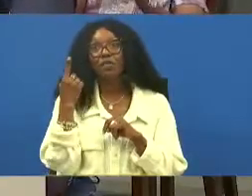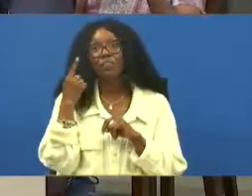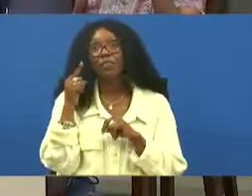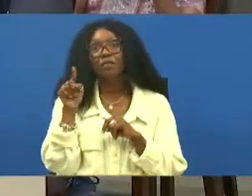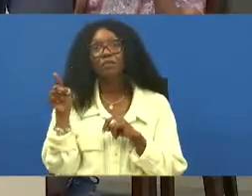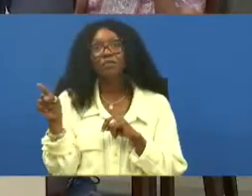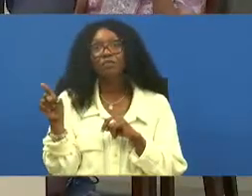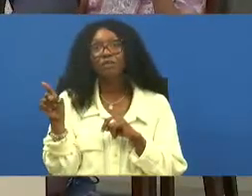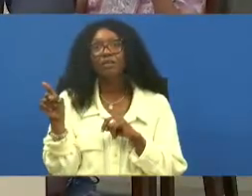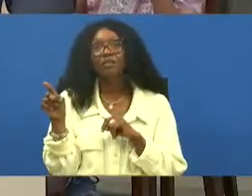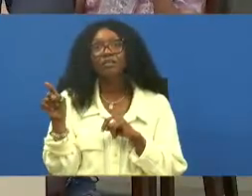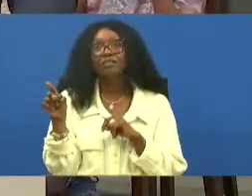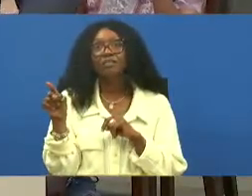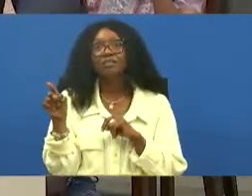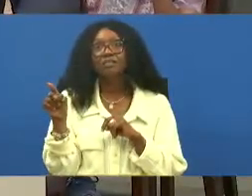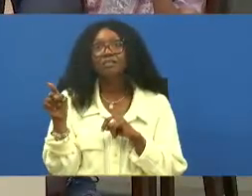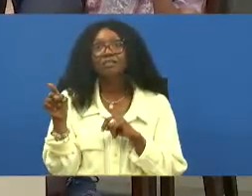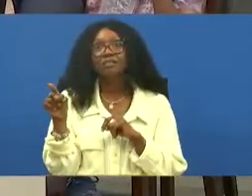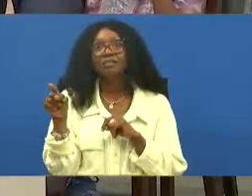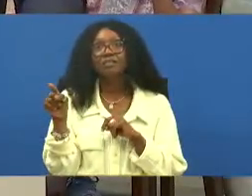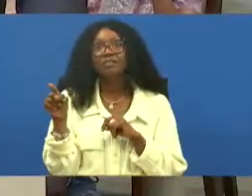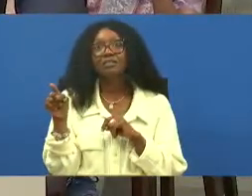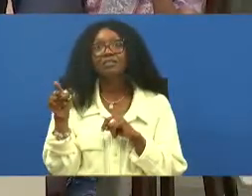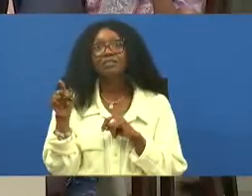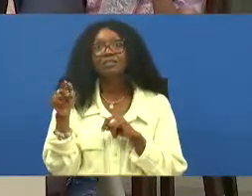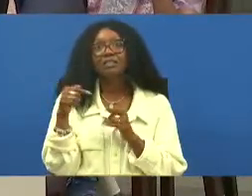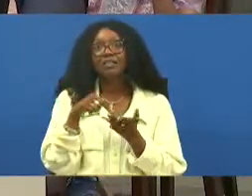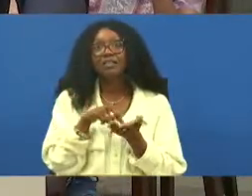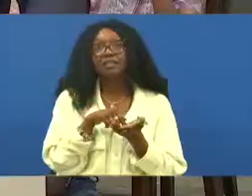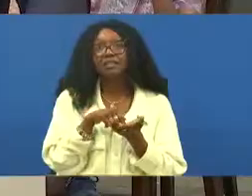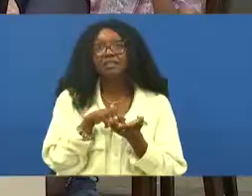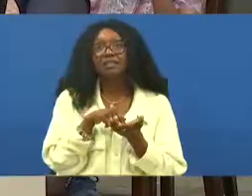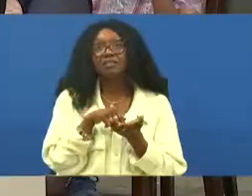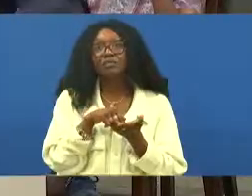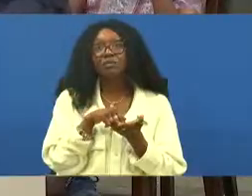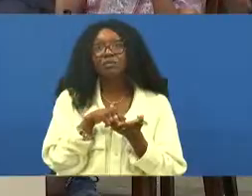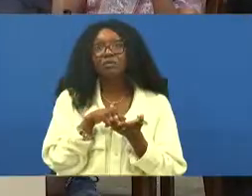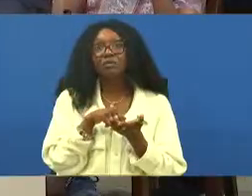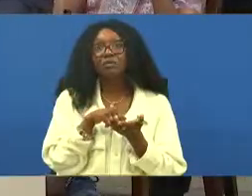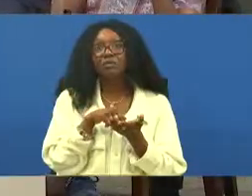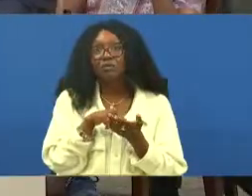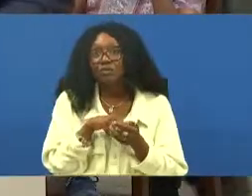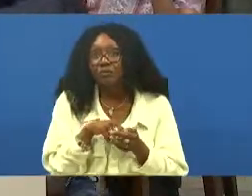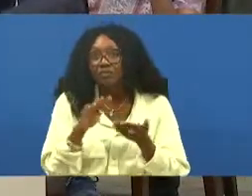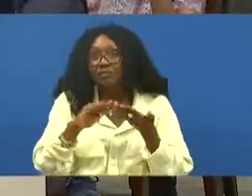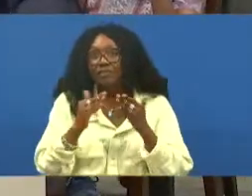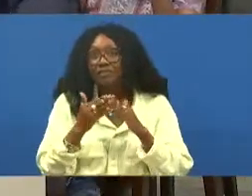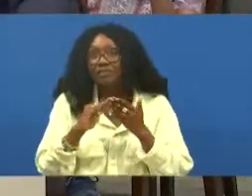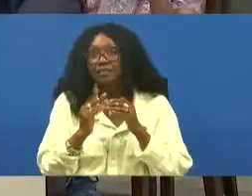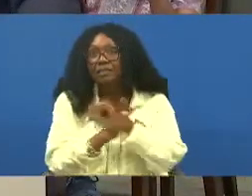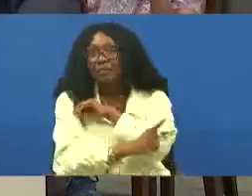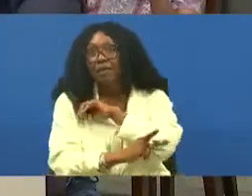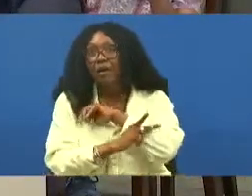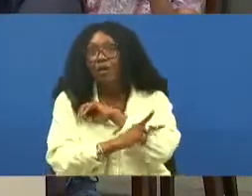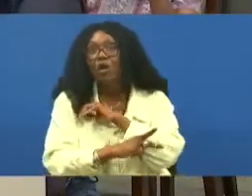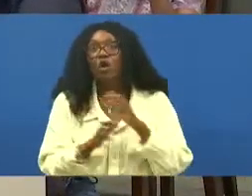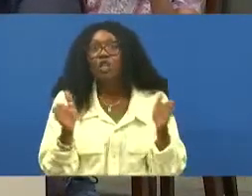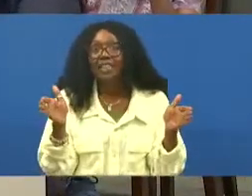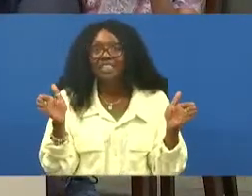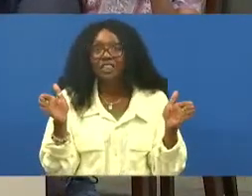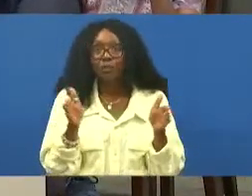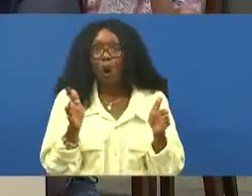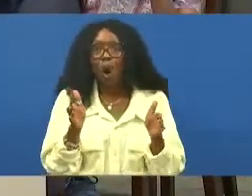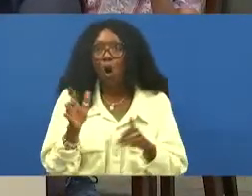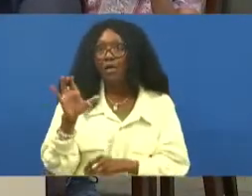zoned A1 since 1957, since some of the first zoning maps for the city parish. There is a smaller